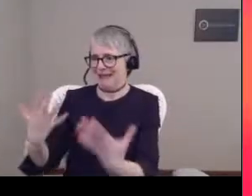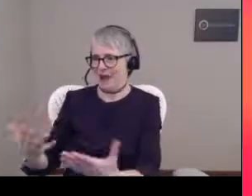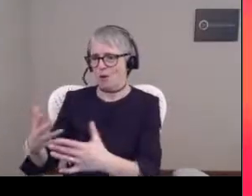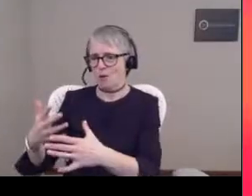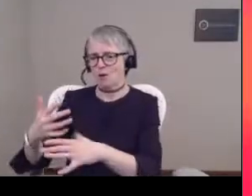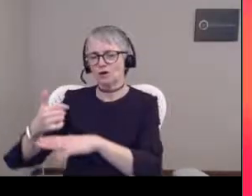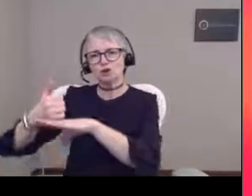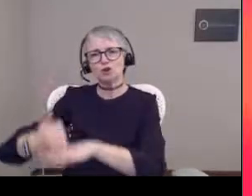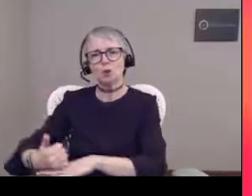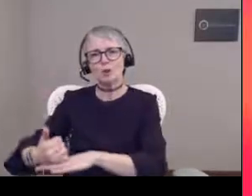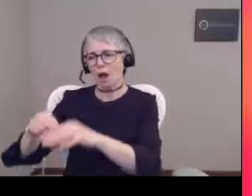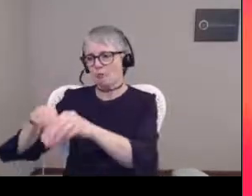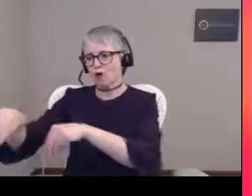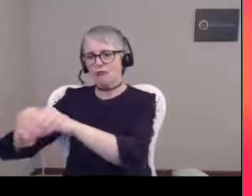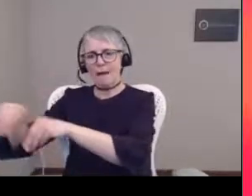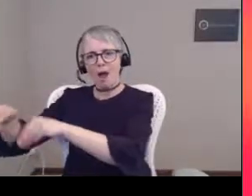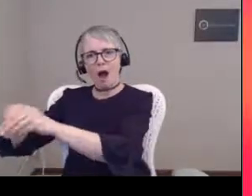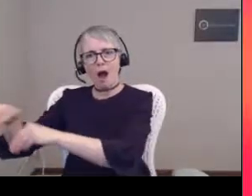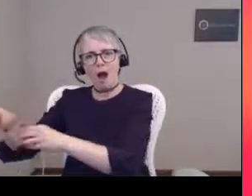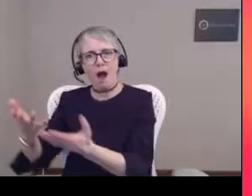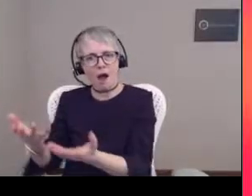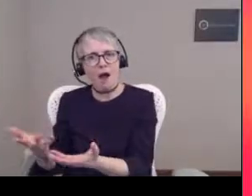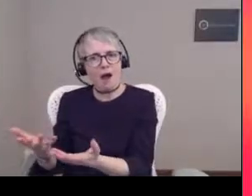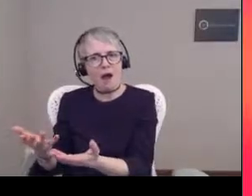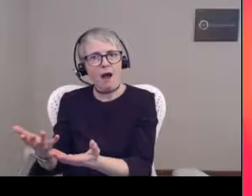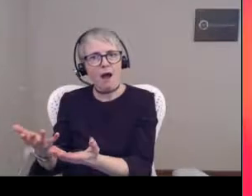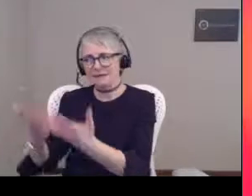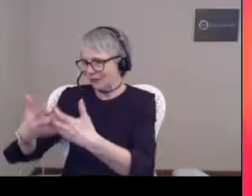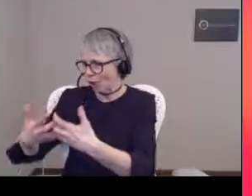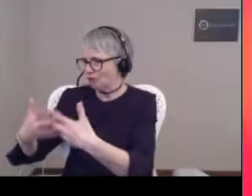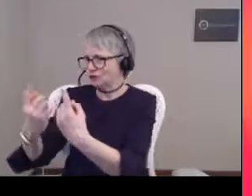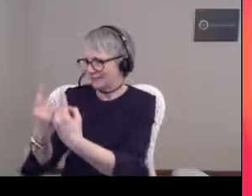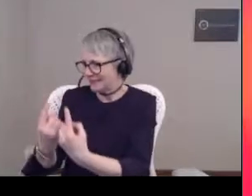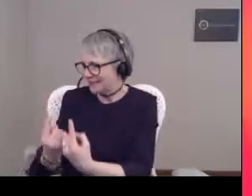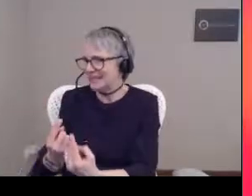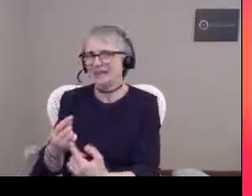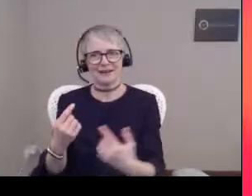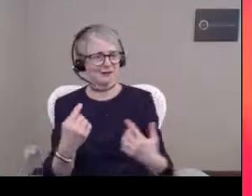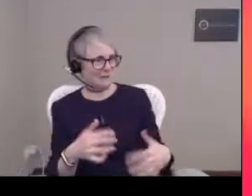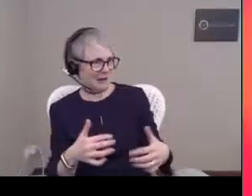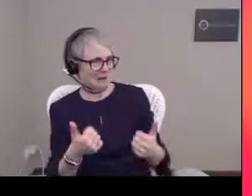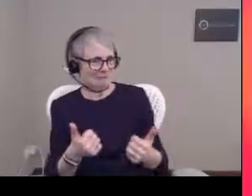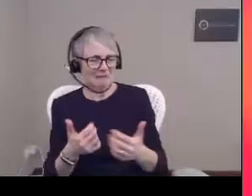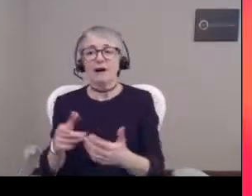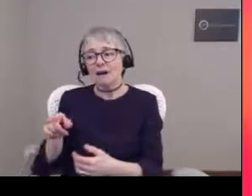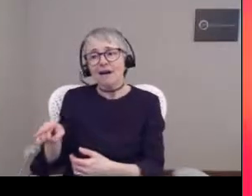tech. Learning on the job around more around the technology side. If you've got